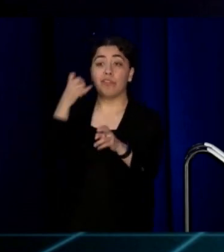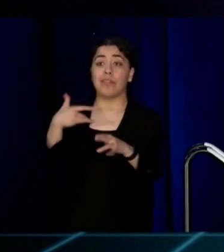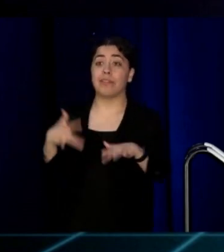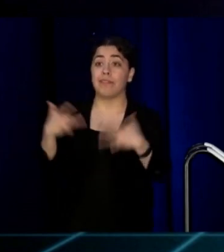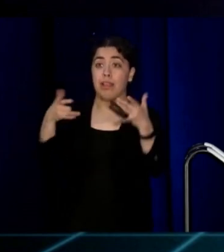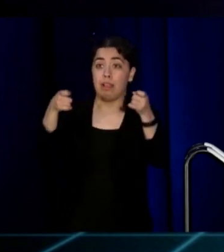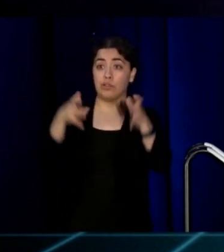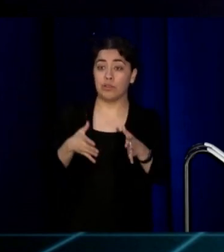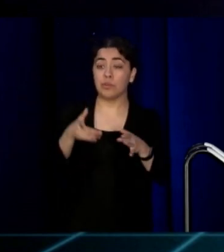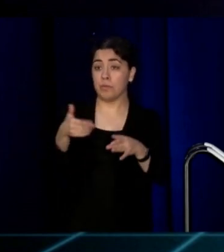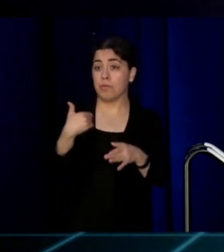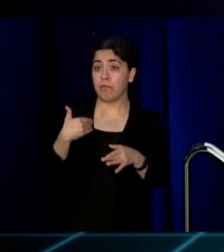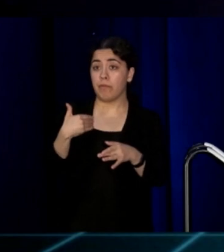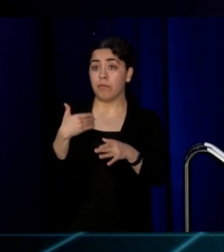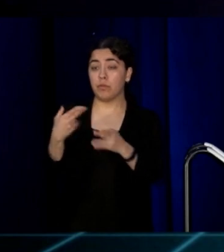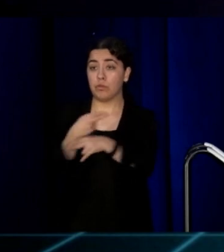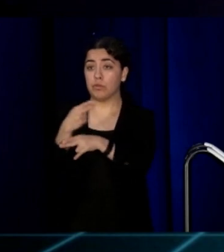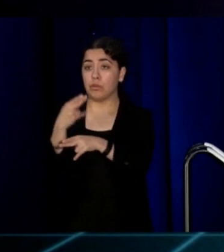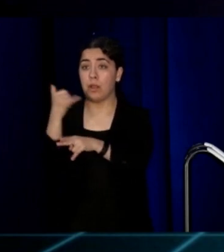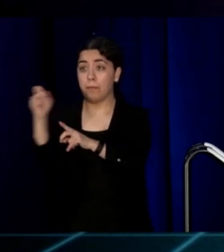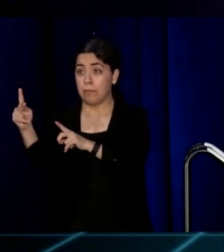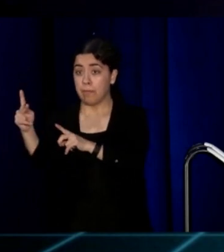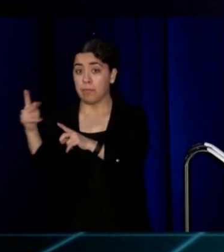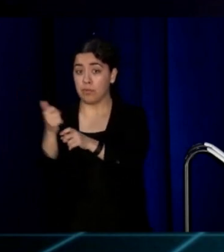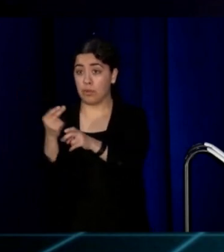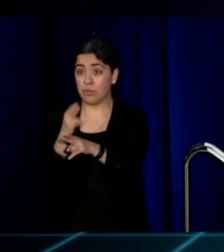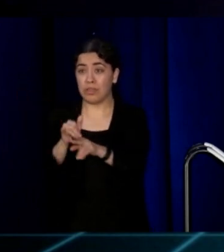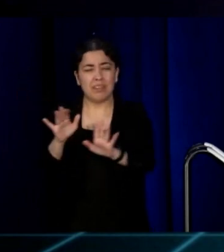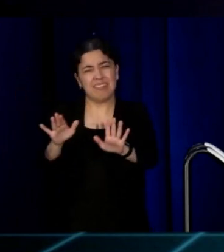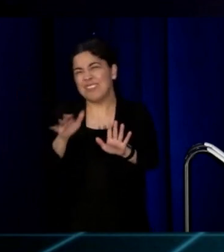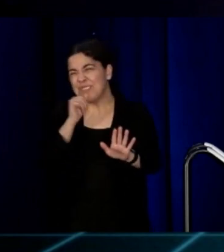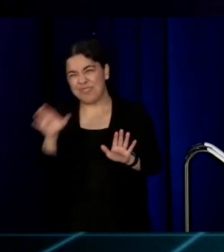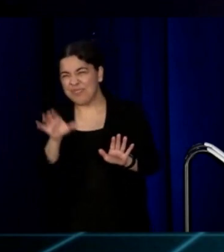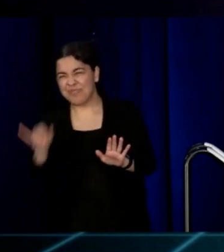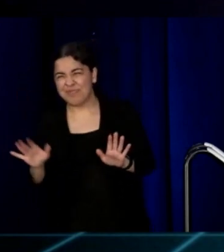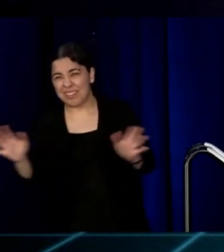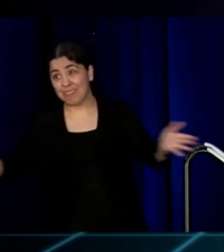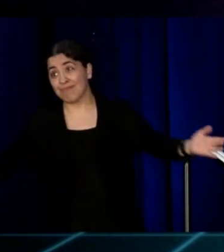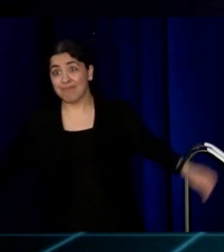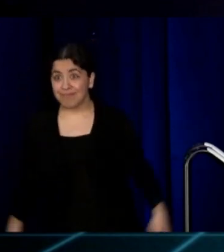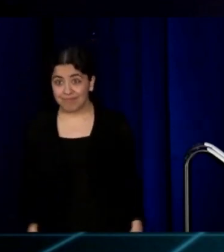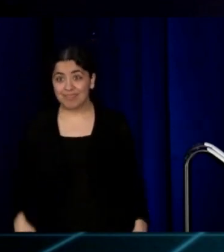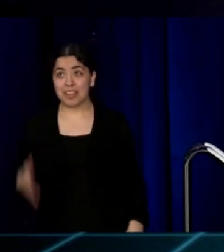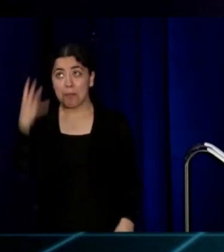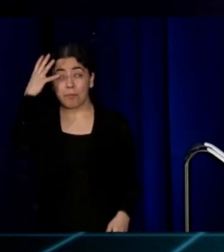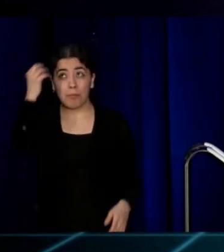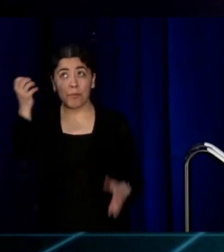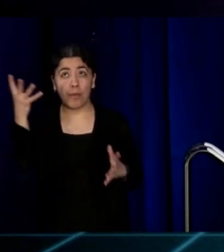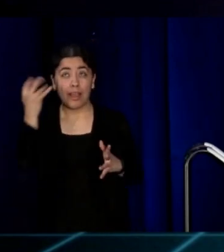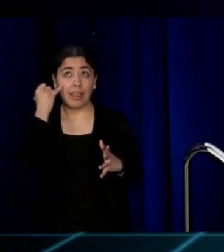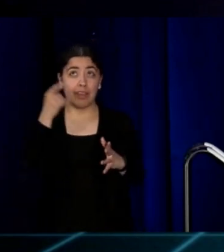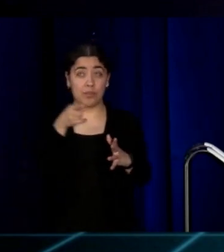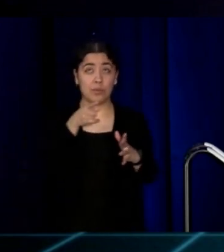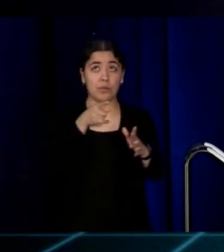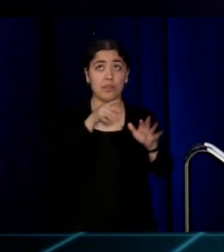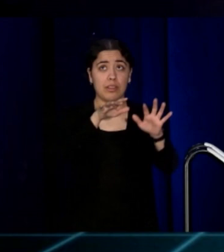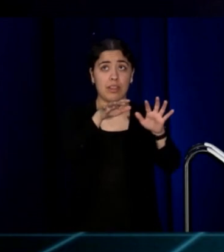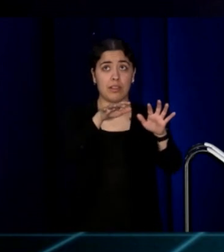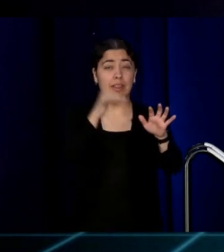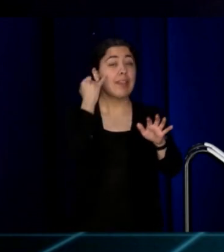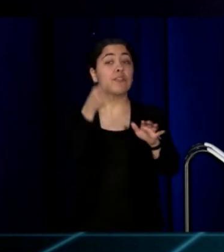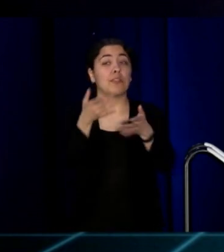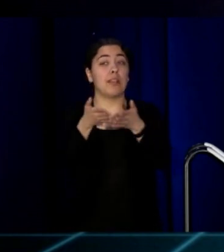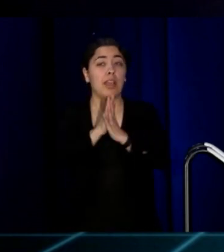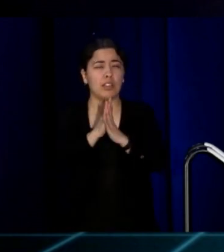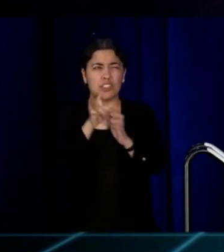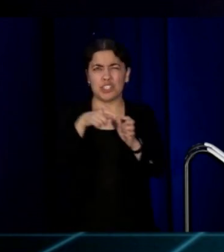you try to put it in use callback, just don't do it. So a great way to remember this is if you can put it, if you're asking